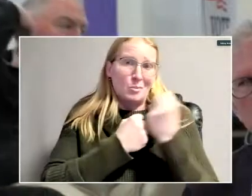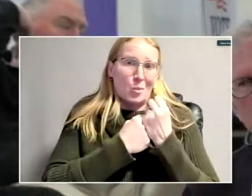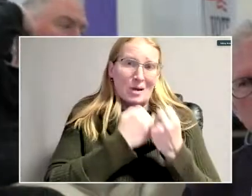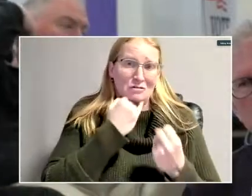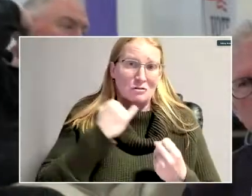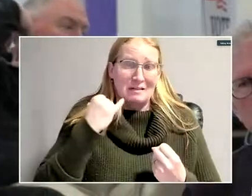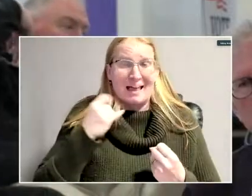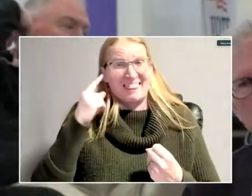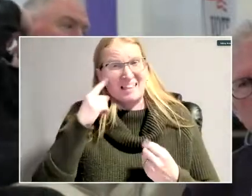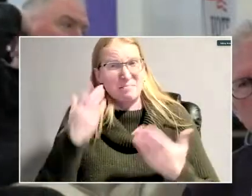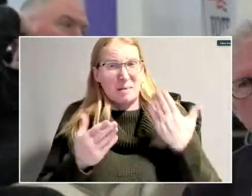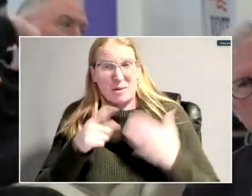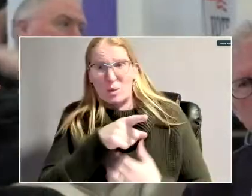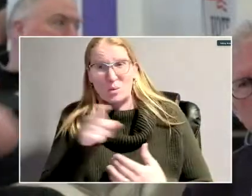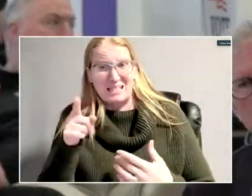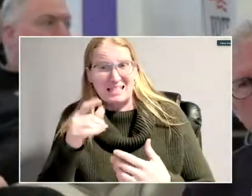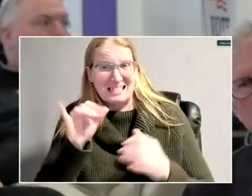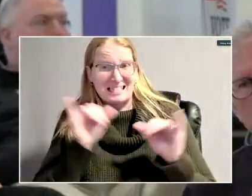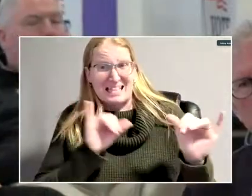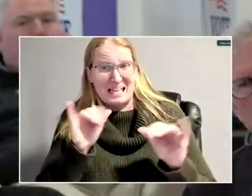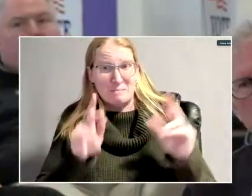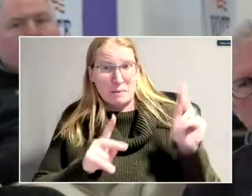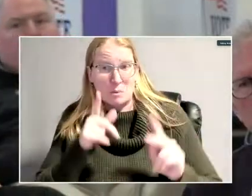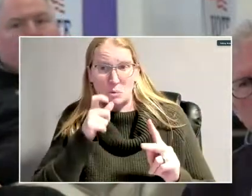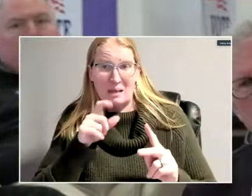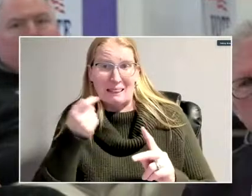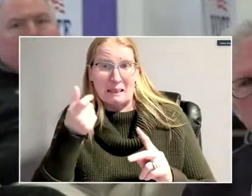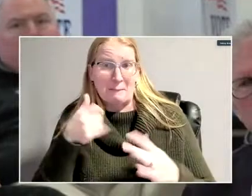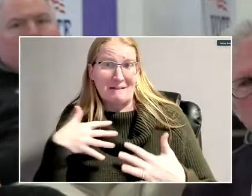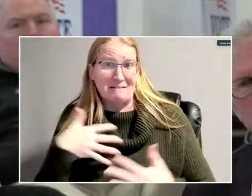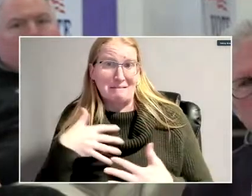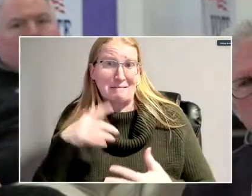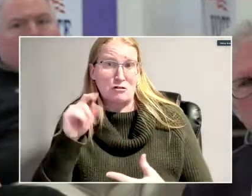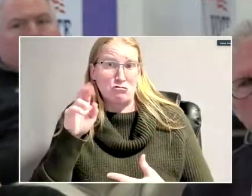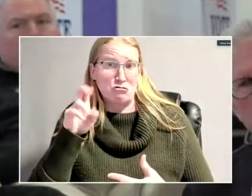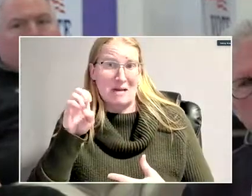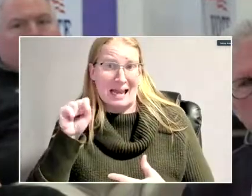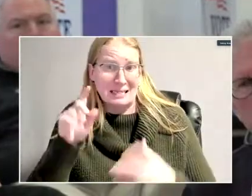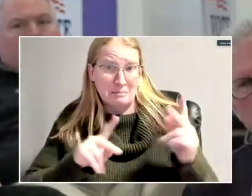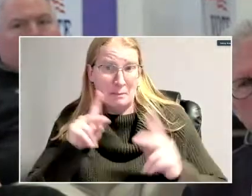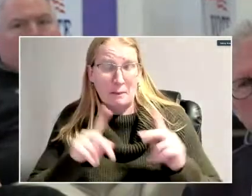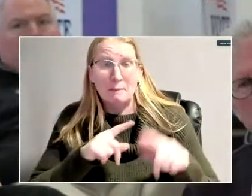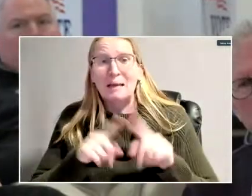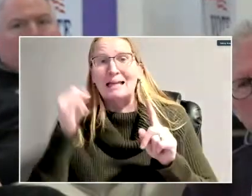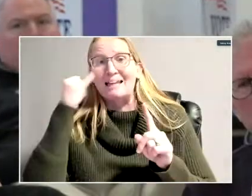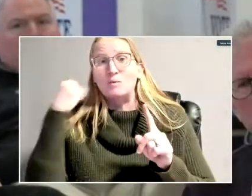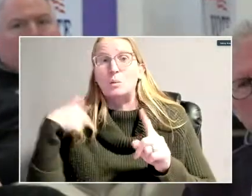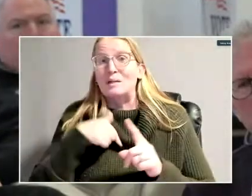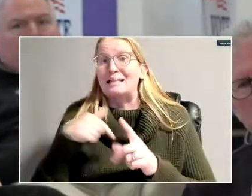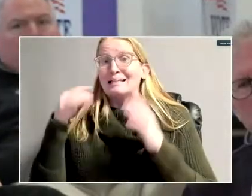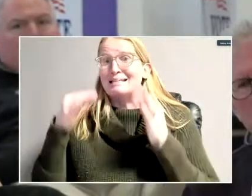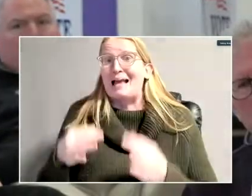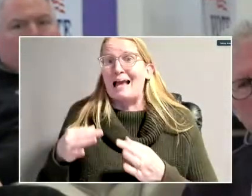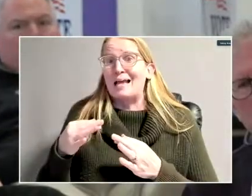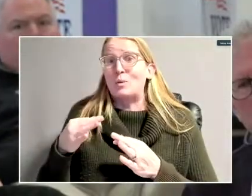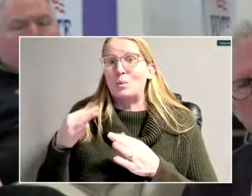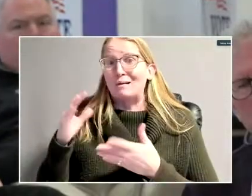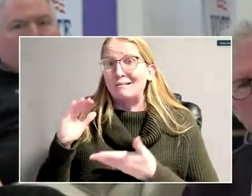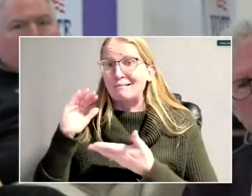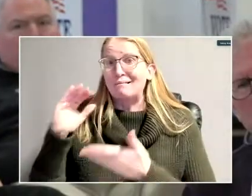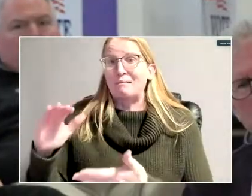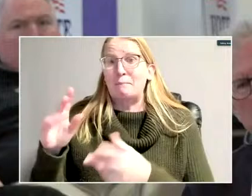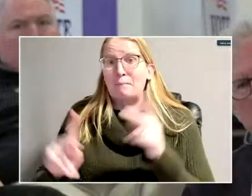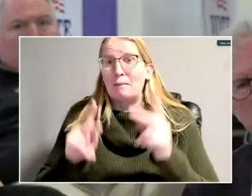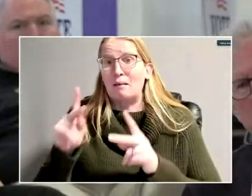people who might be a little transphobic but if we decided we're going to give trans people our own country and you can